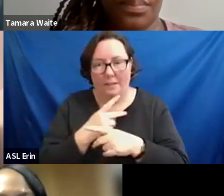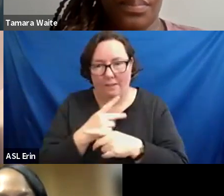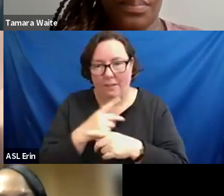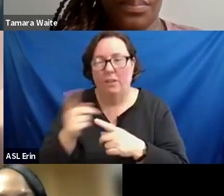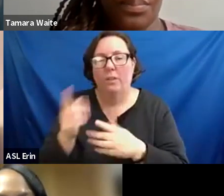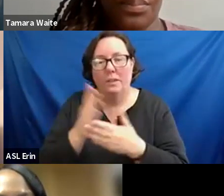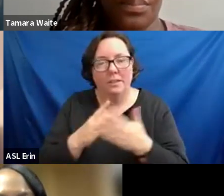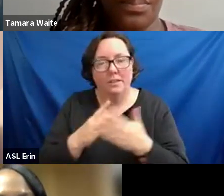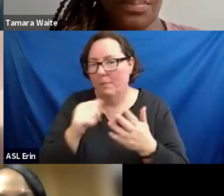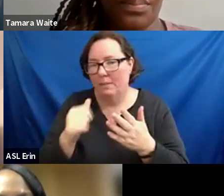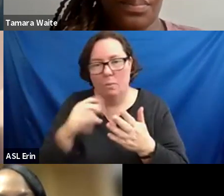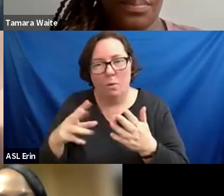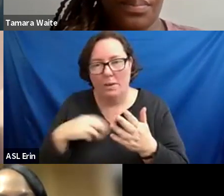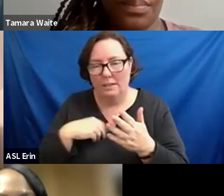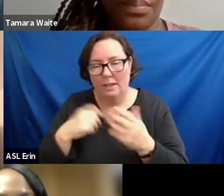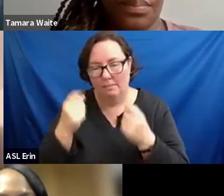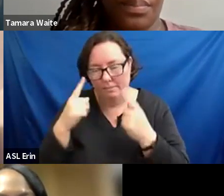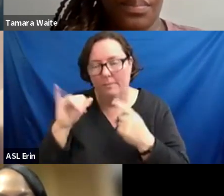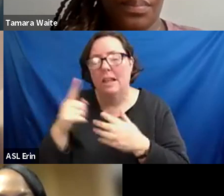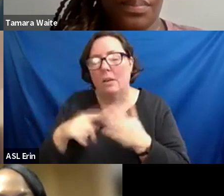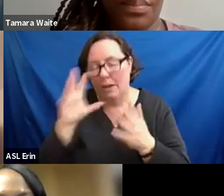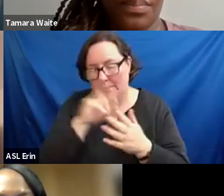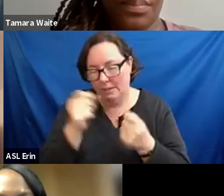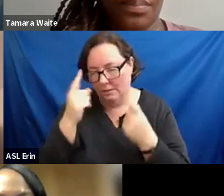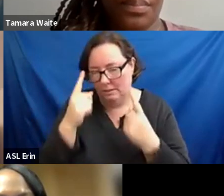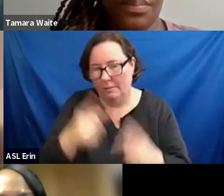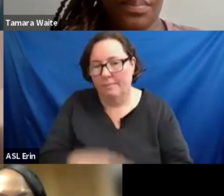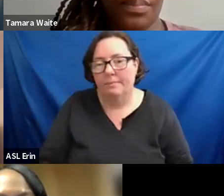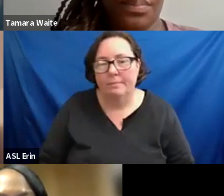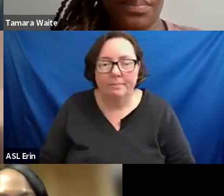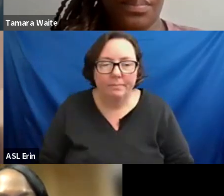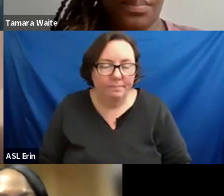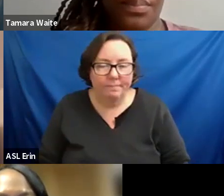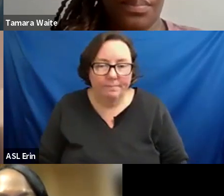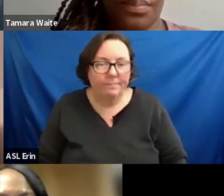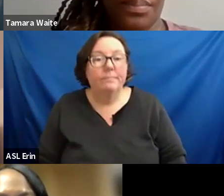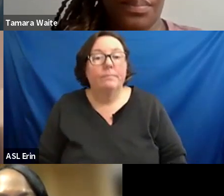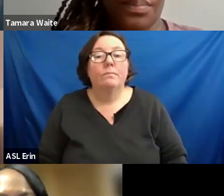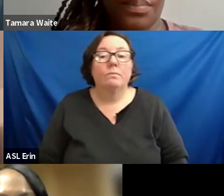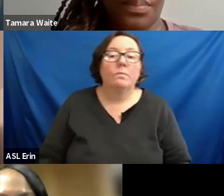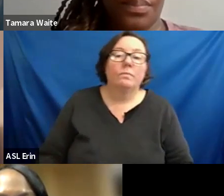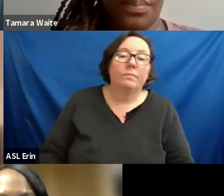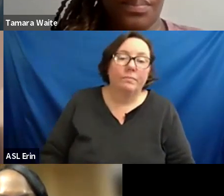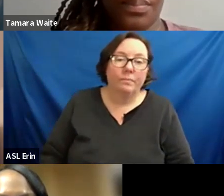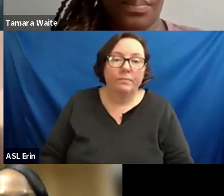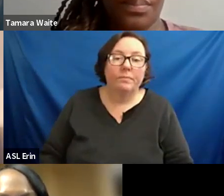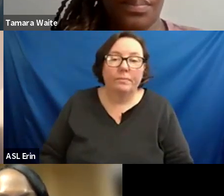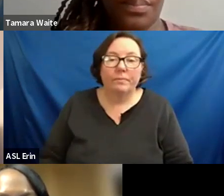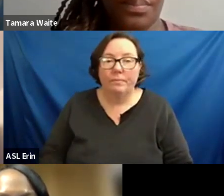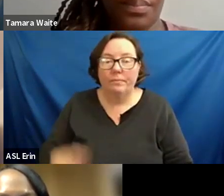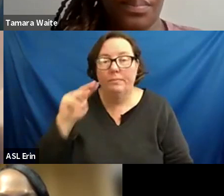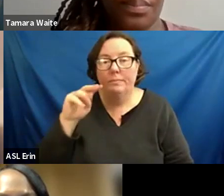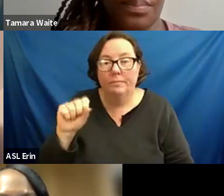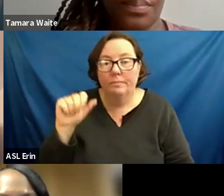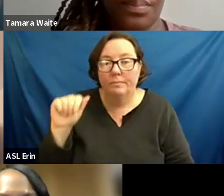accept. Got it. That's the part of it that I missed. Thank you. Thank you, Ms. Aguirre. Yeah,